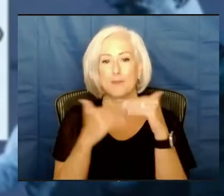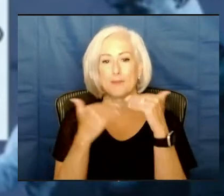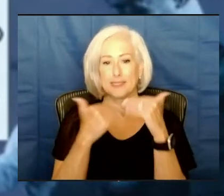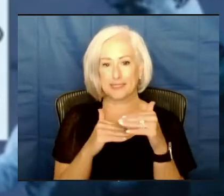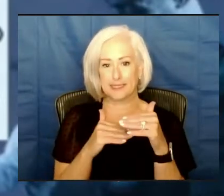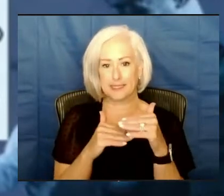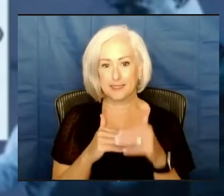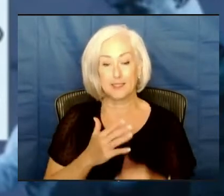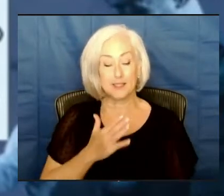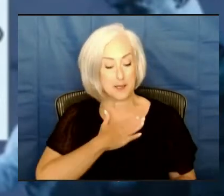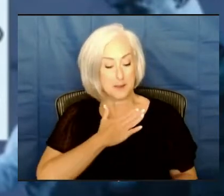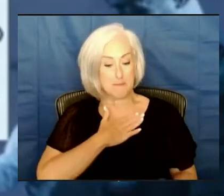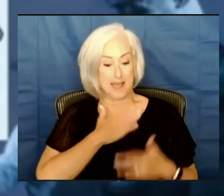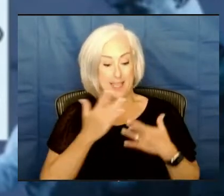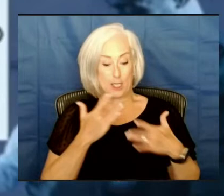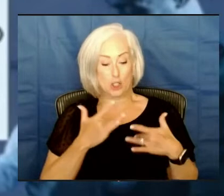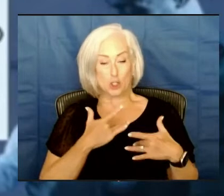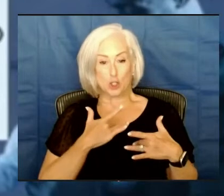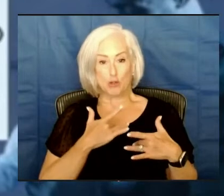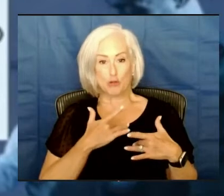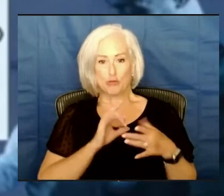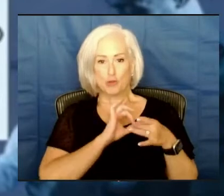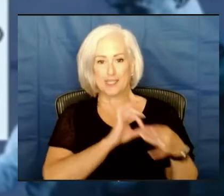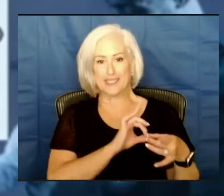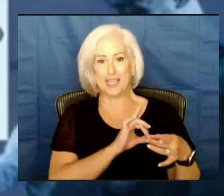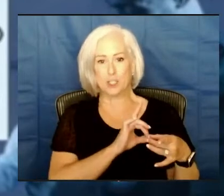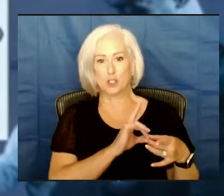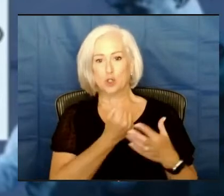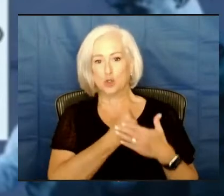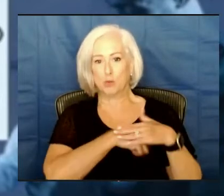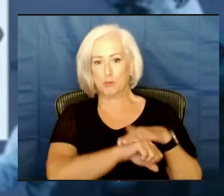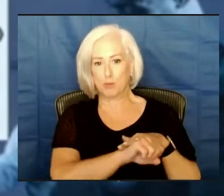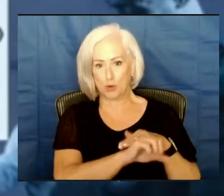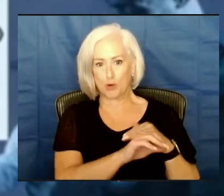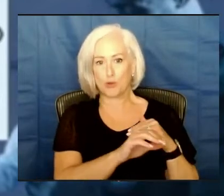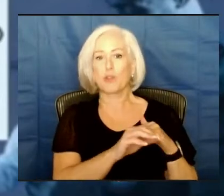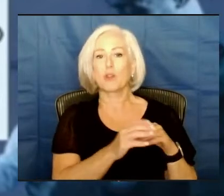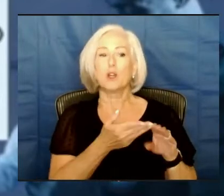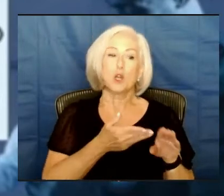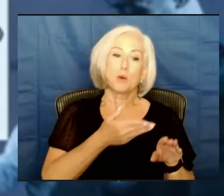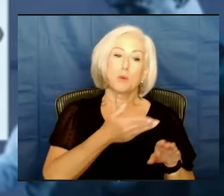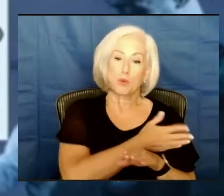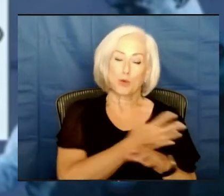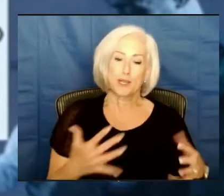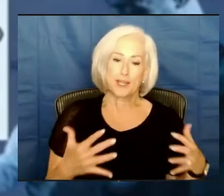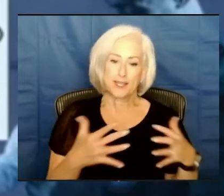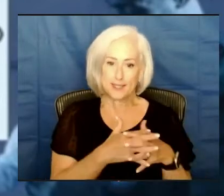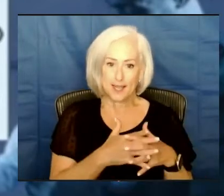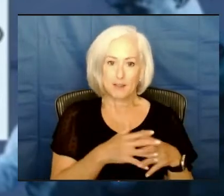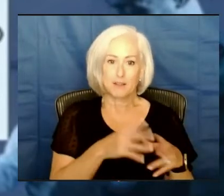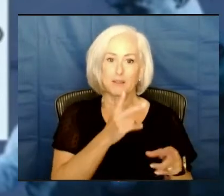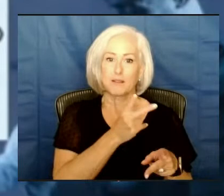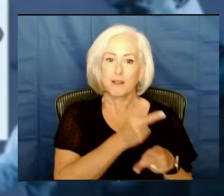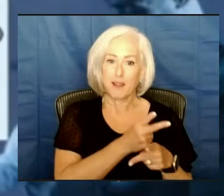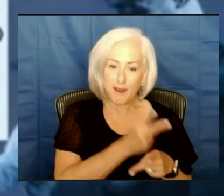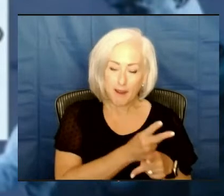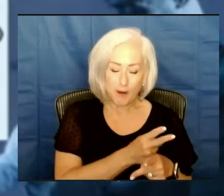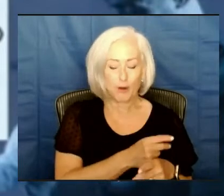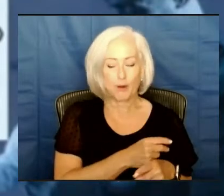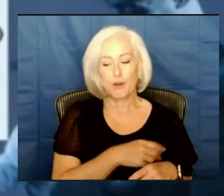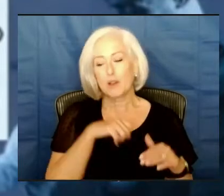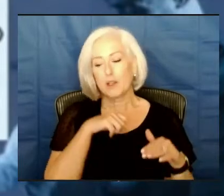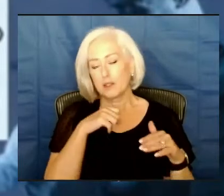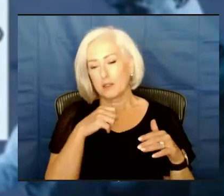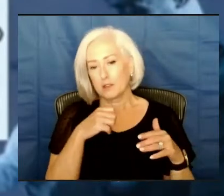my work is in birth equity, is the access to prenatal care, access to health insurance so that they can receive care. So that